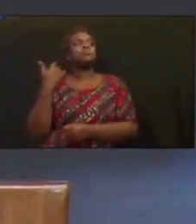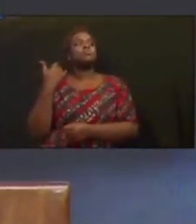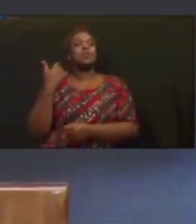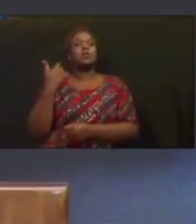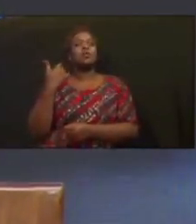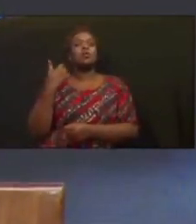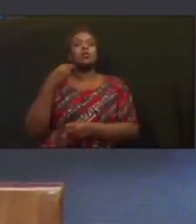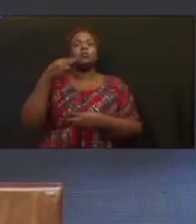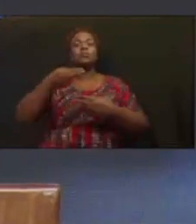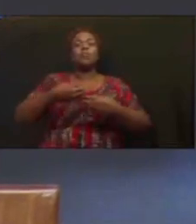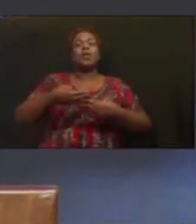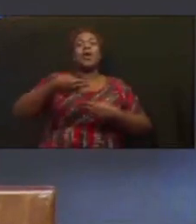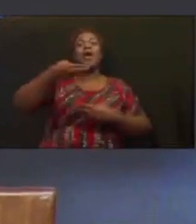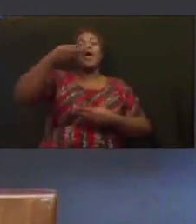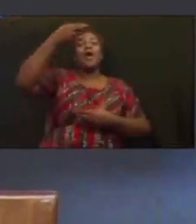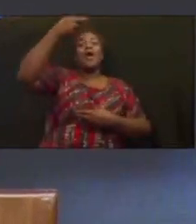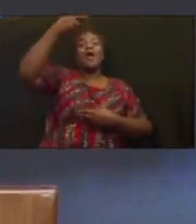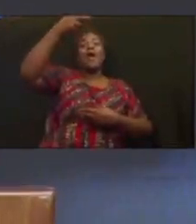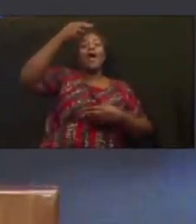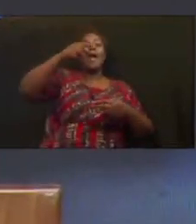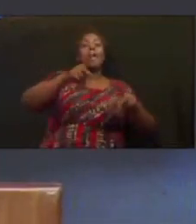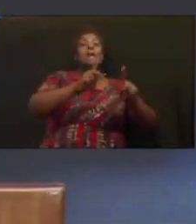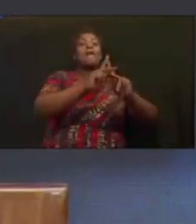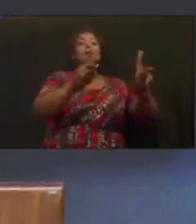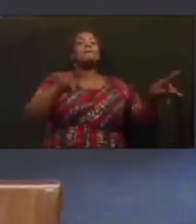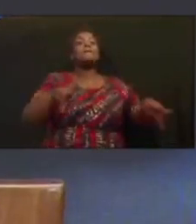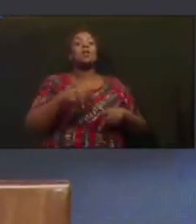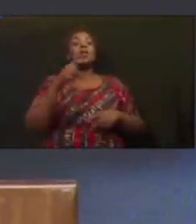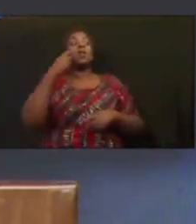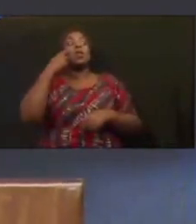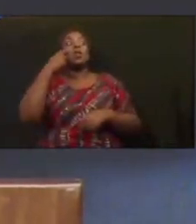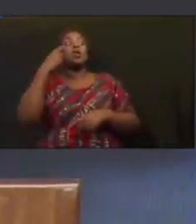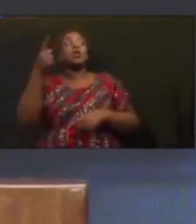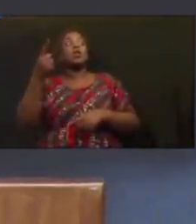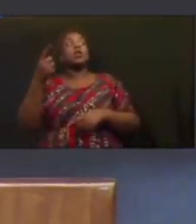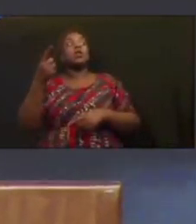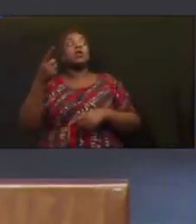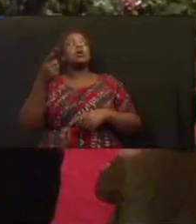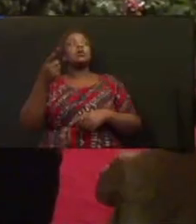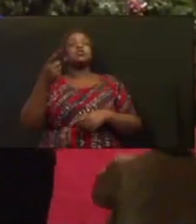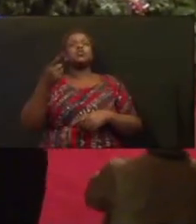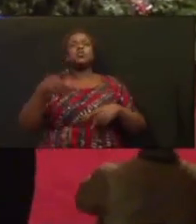like several stories. And I saw an endless sea